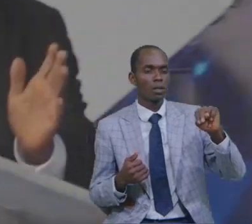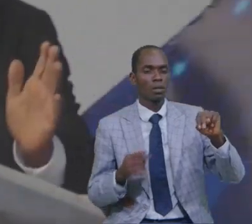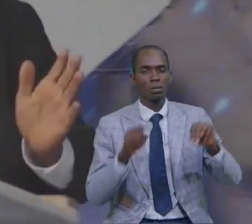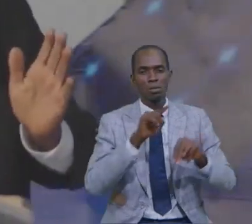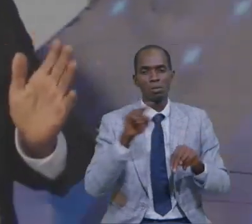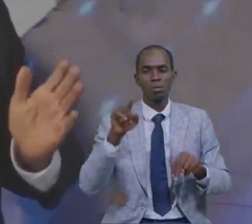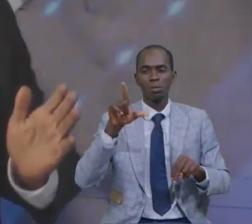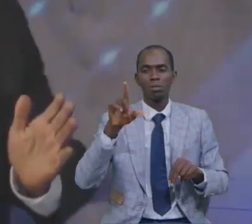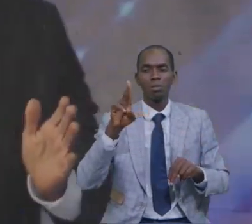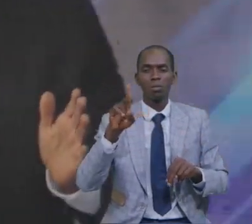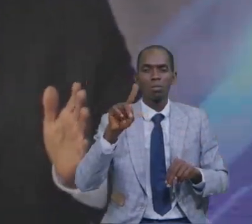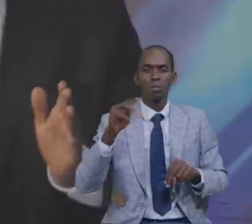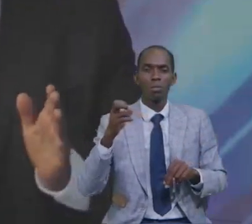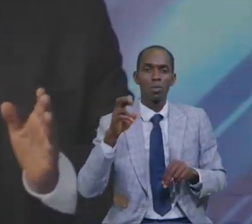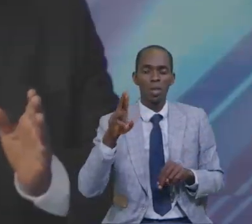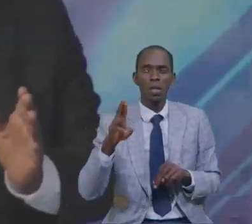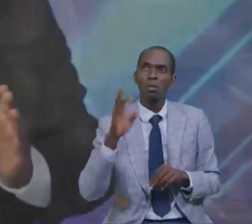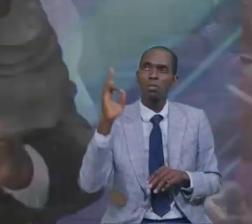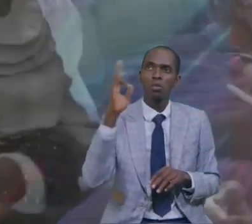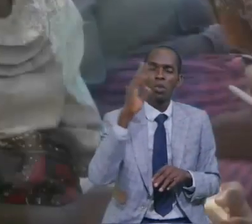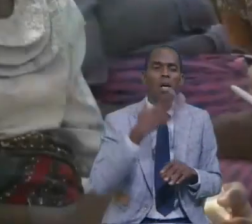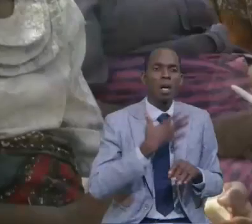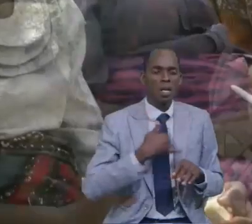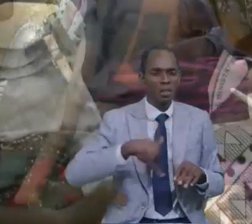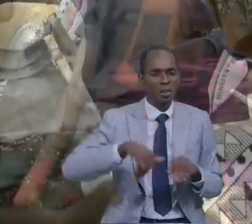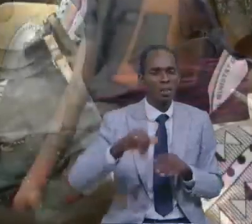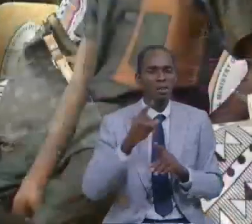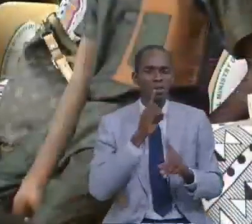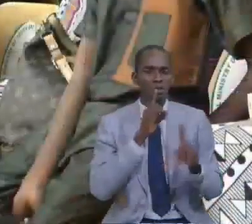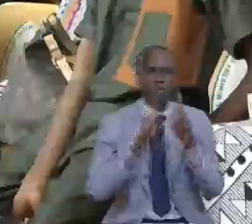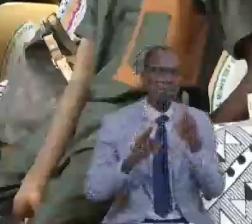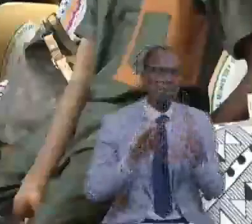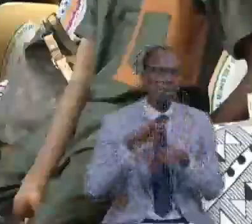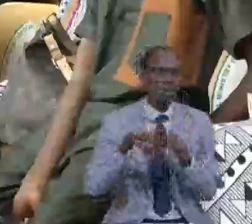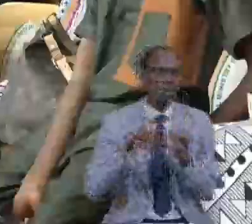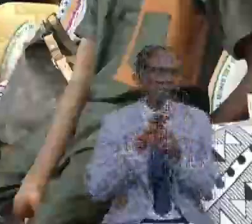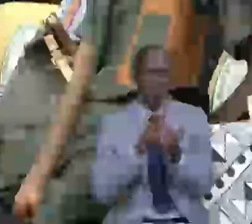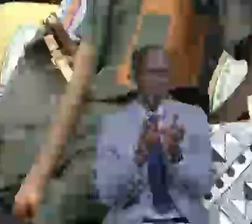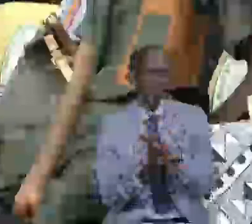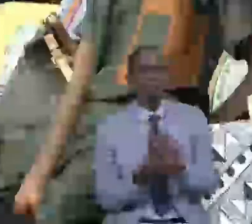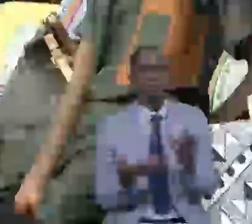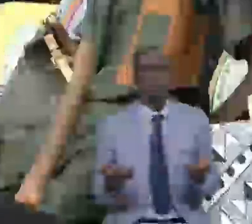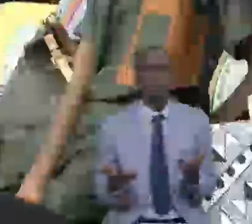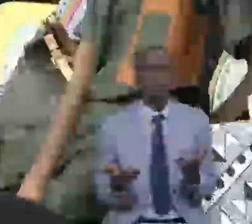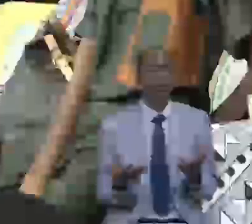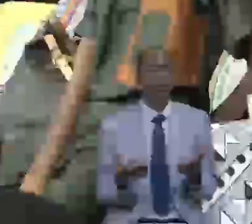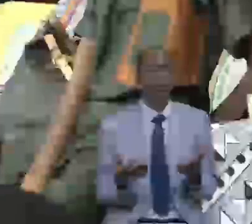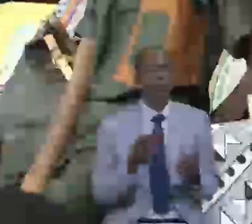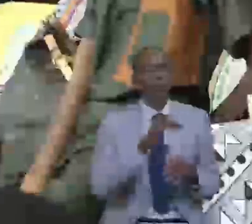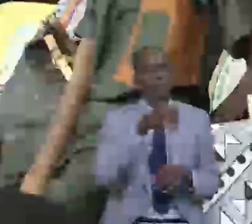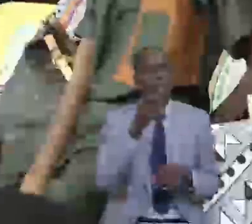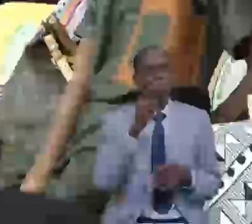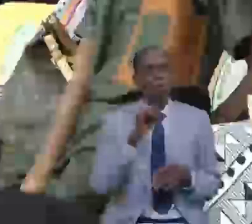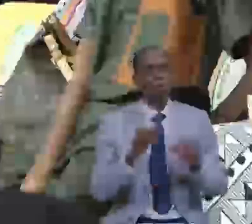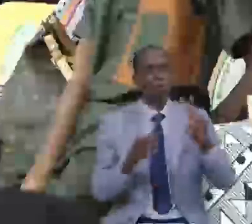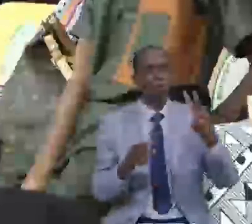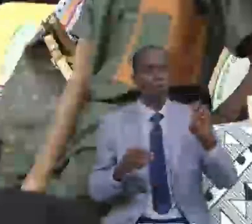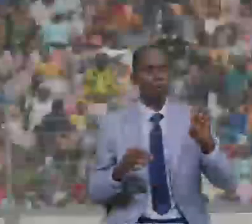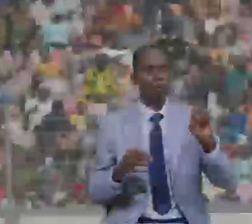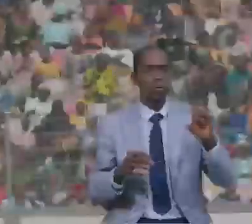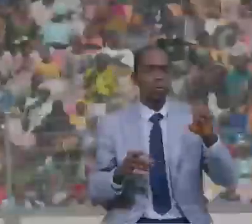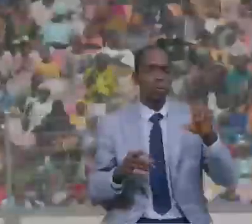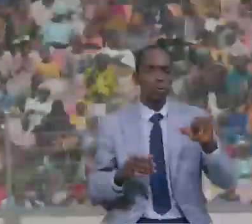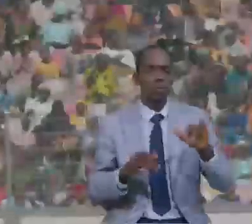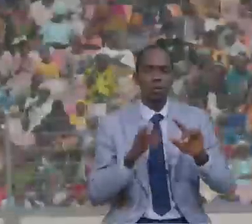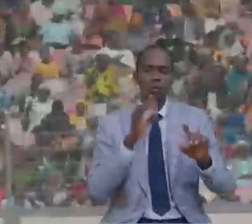John Wesley evangelized, and John Wesley saw great, great miracles. He still